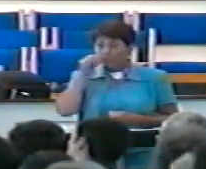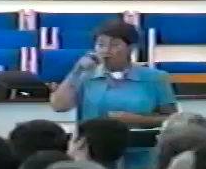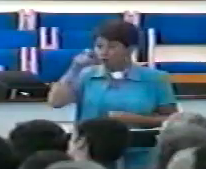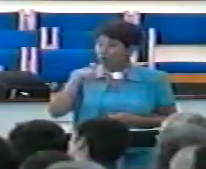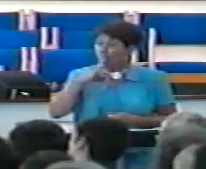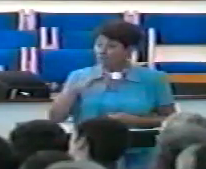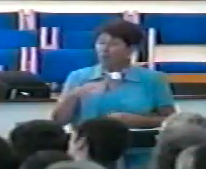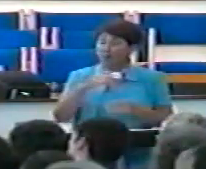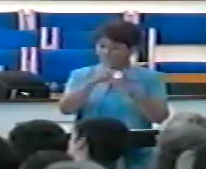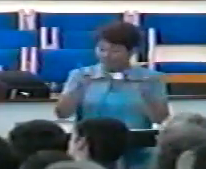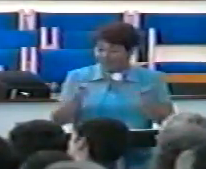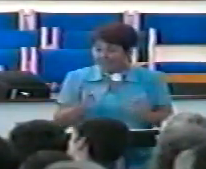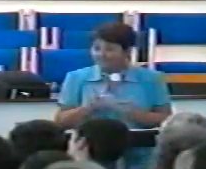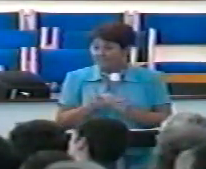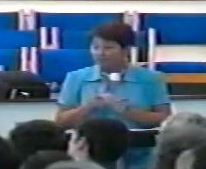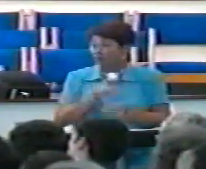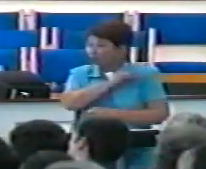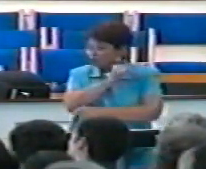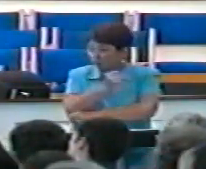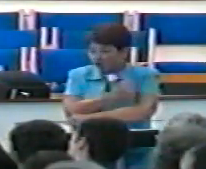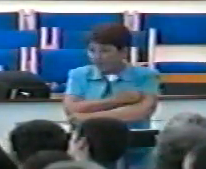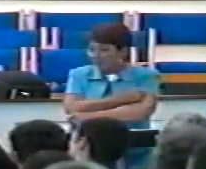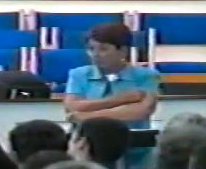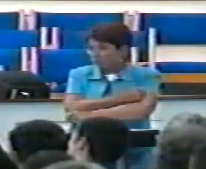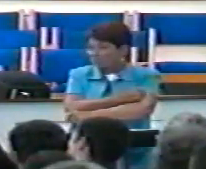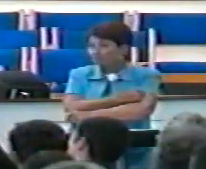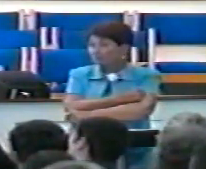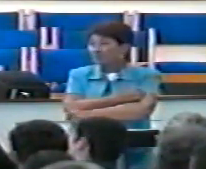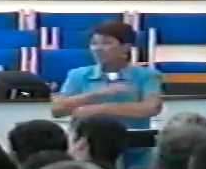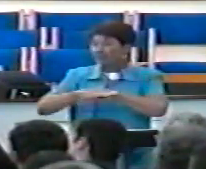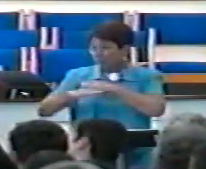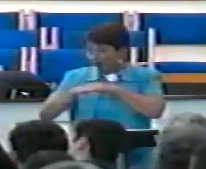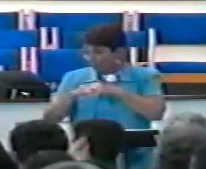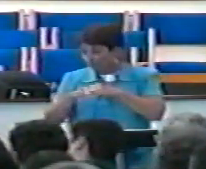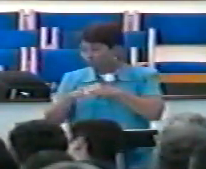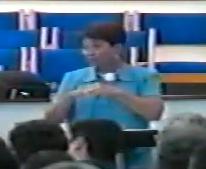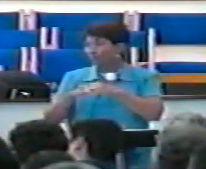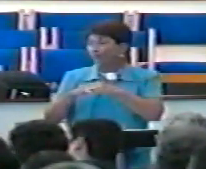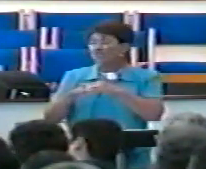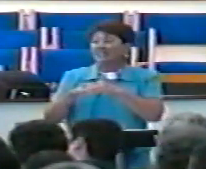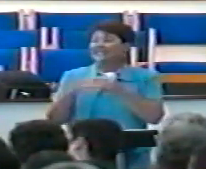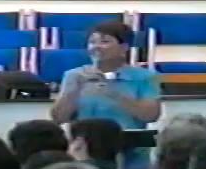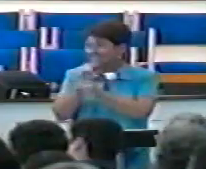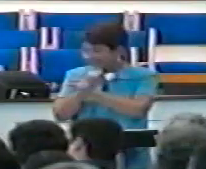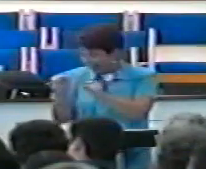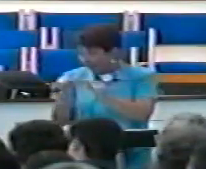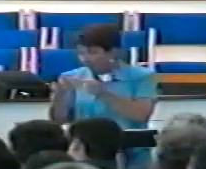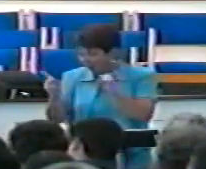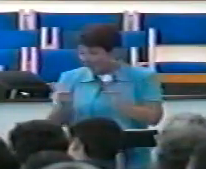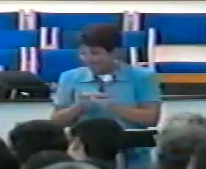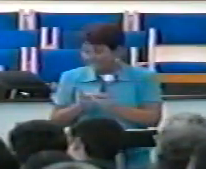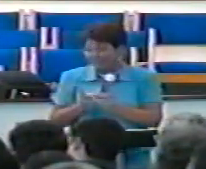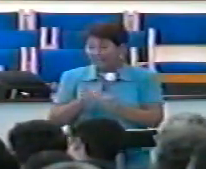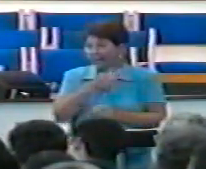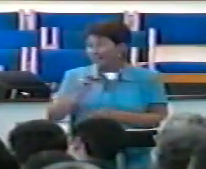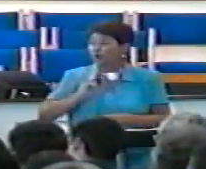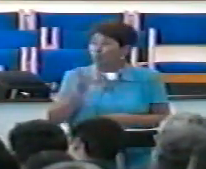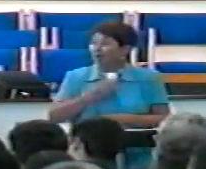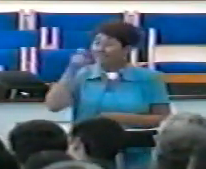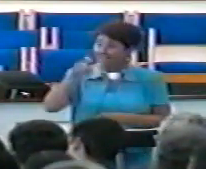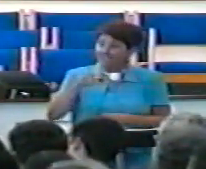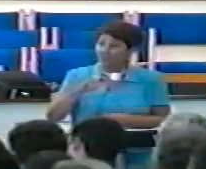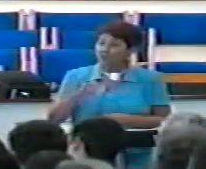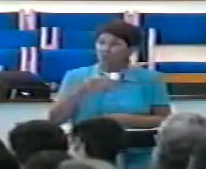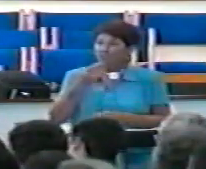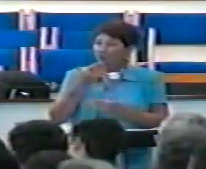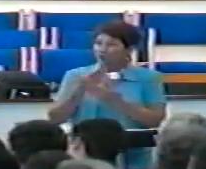evangelism. It should be a place of prayer, just to name a few things that a Christian home should be. We need good, strong Christian homes